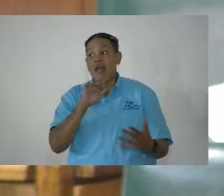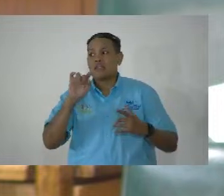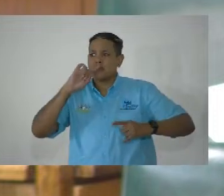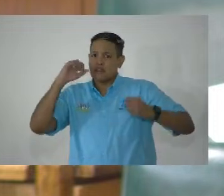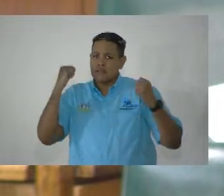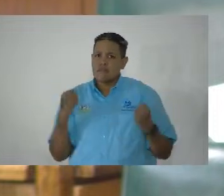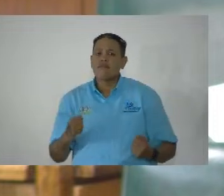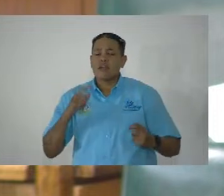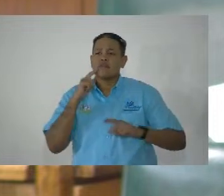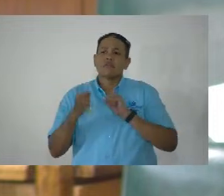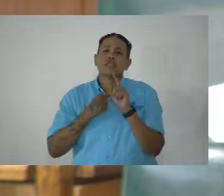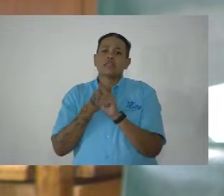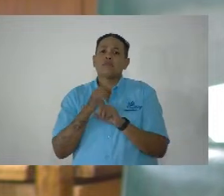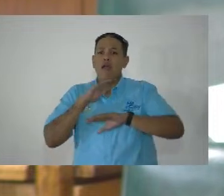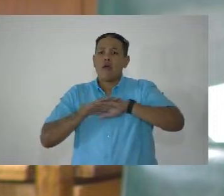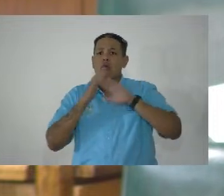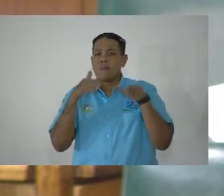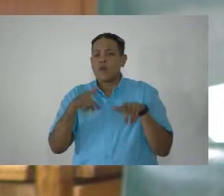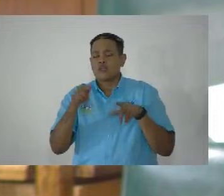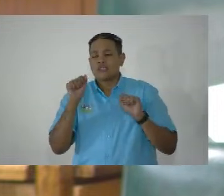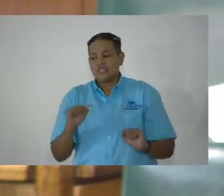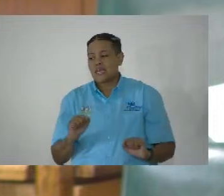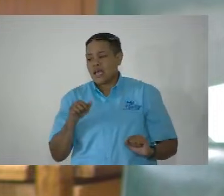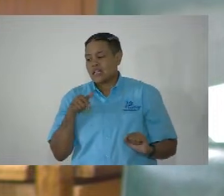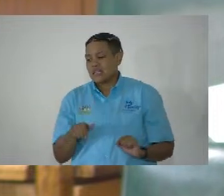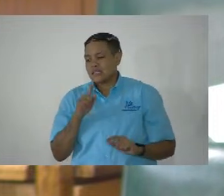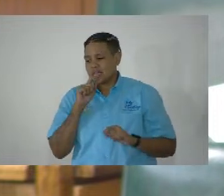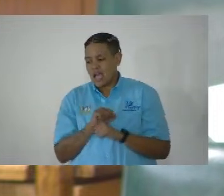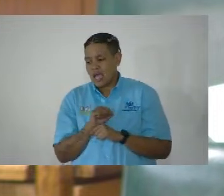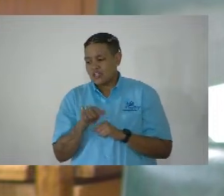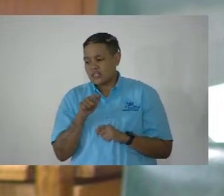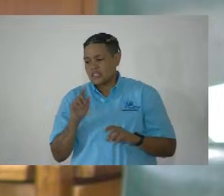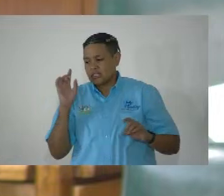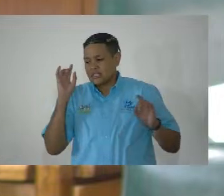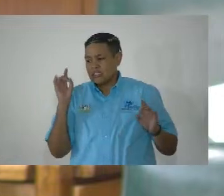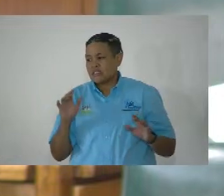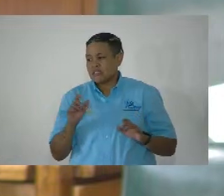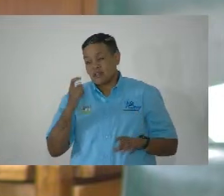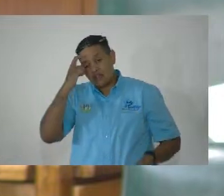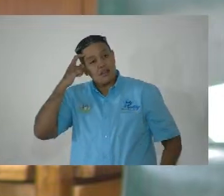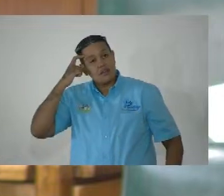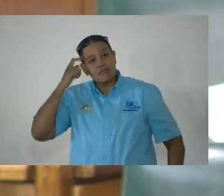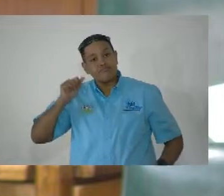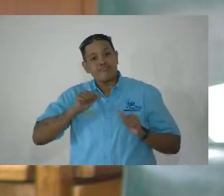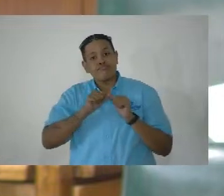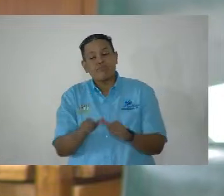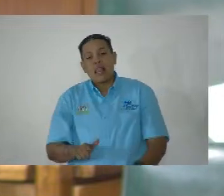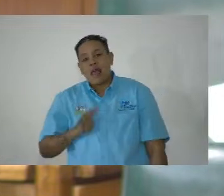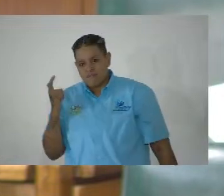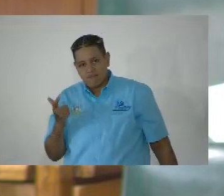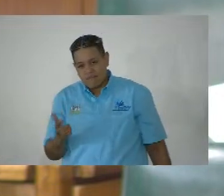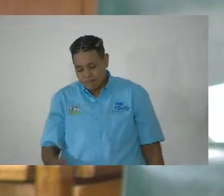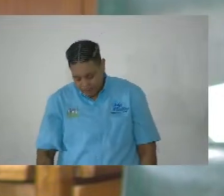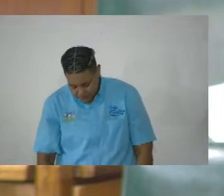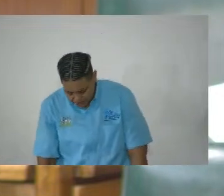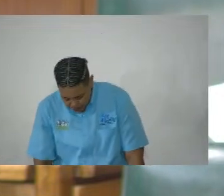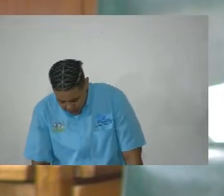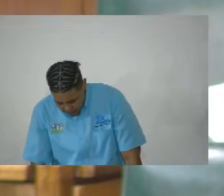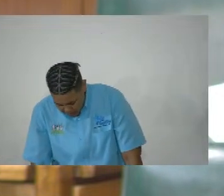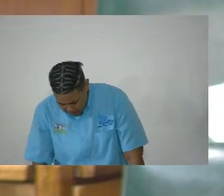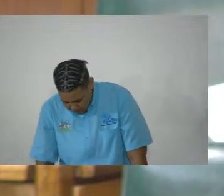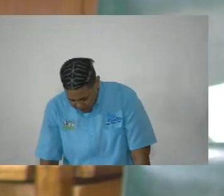profound effect on an individual. This scar lasts a lifetime. You